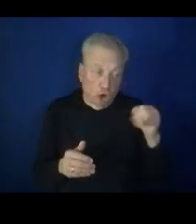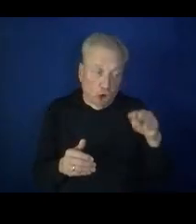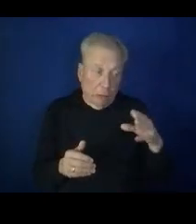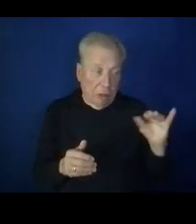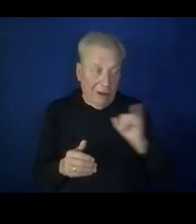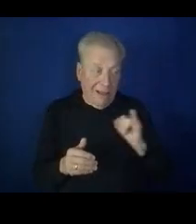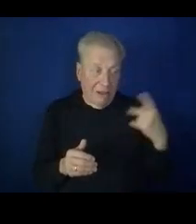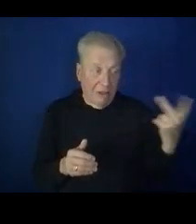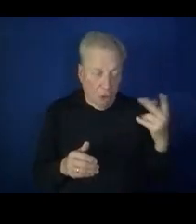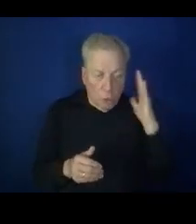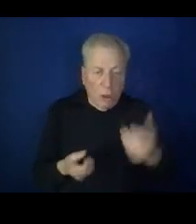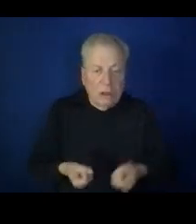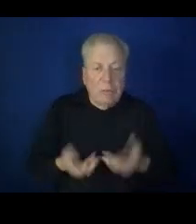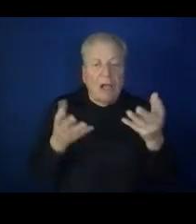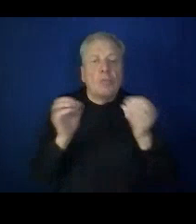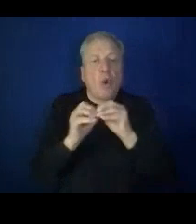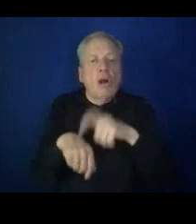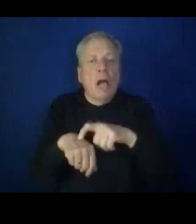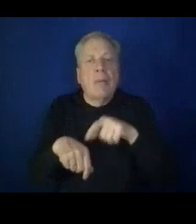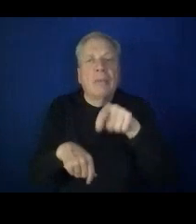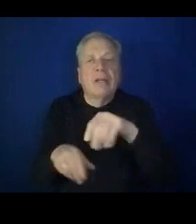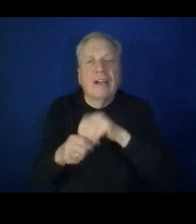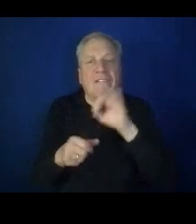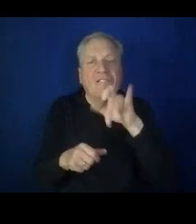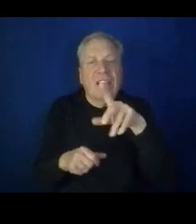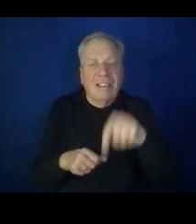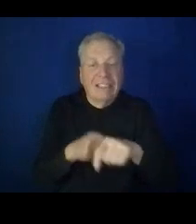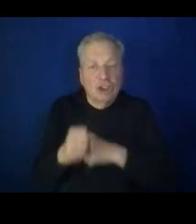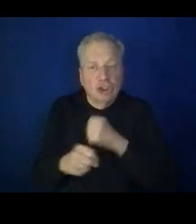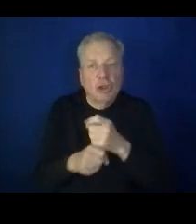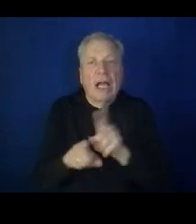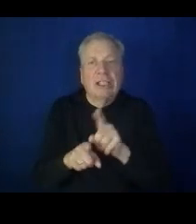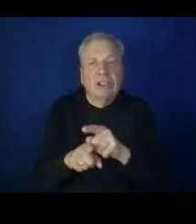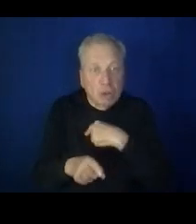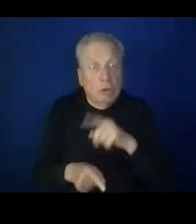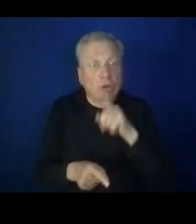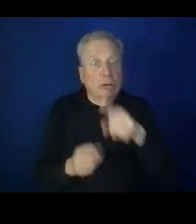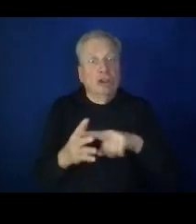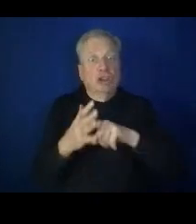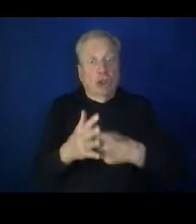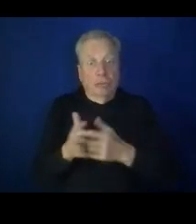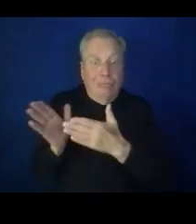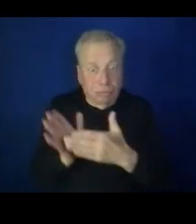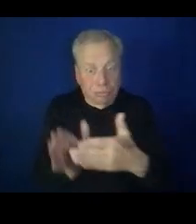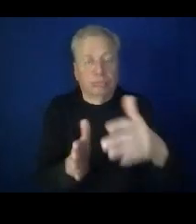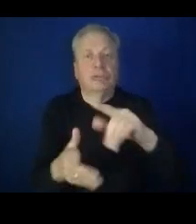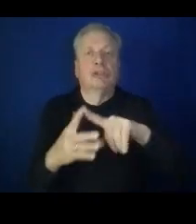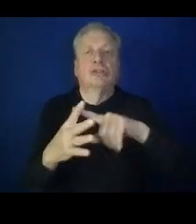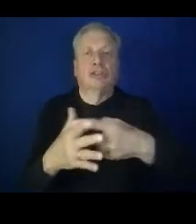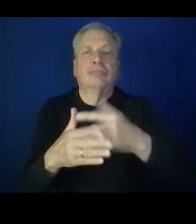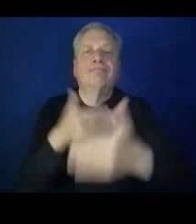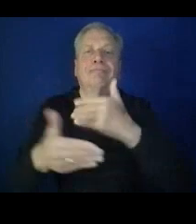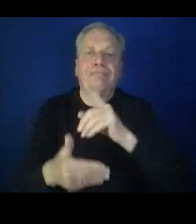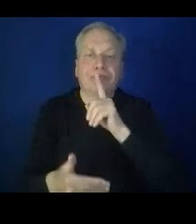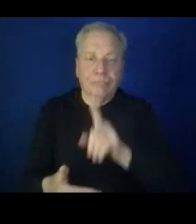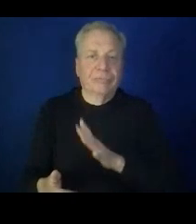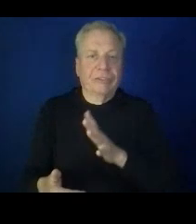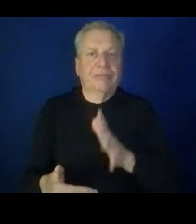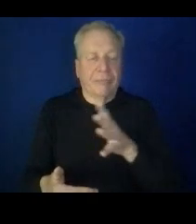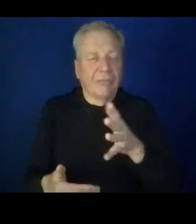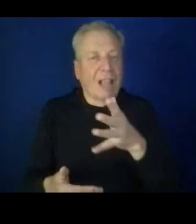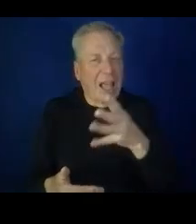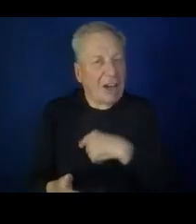spending more time out in the field this year as we fully implement that plan. And so you may see us out in the park, and